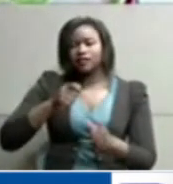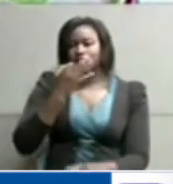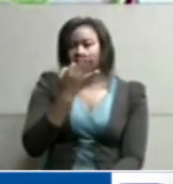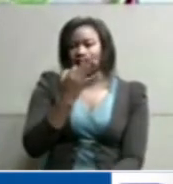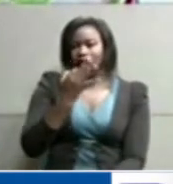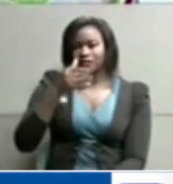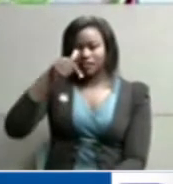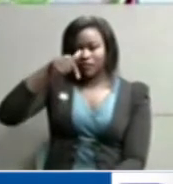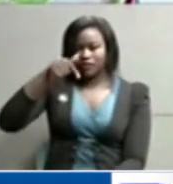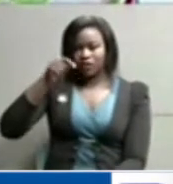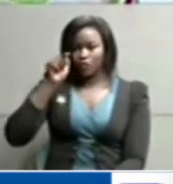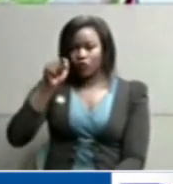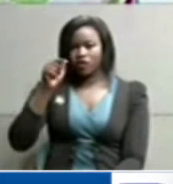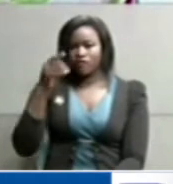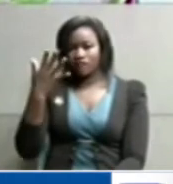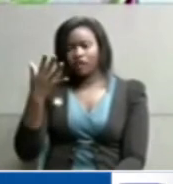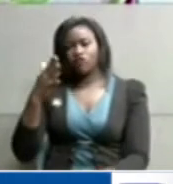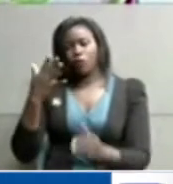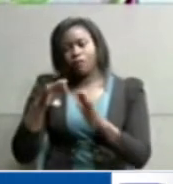37.5 or below.